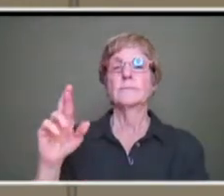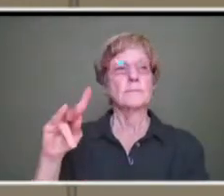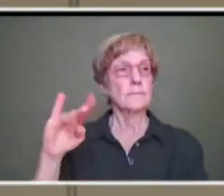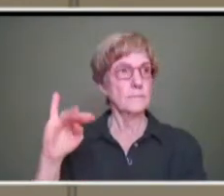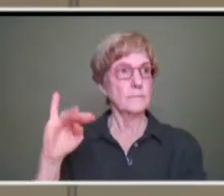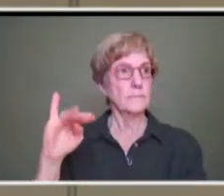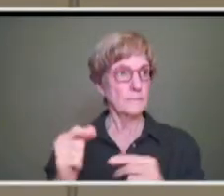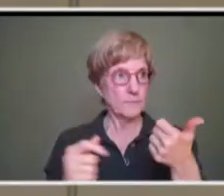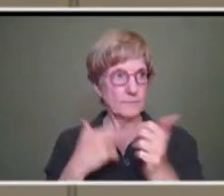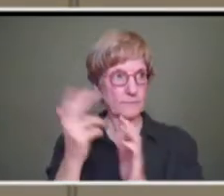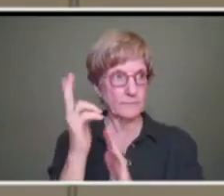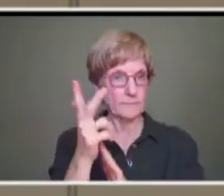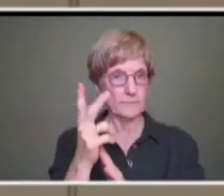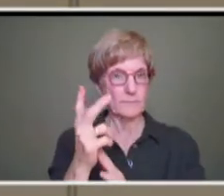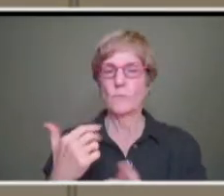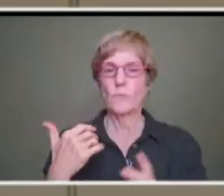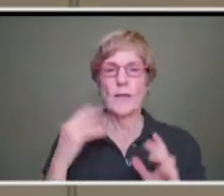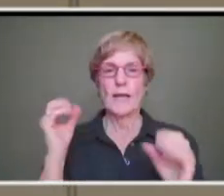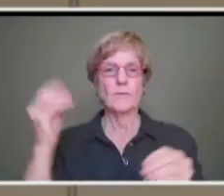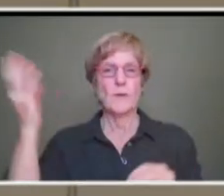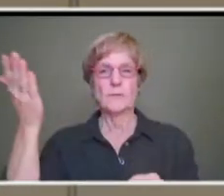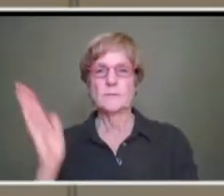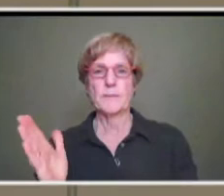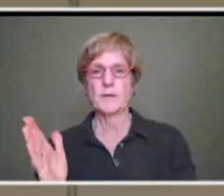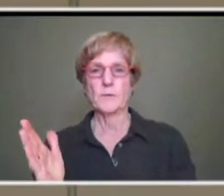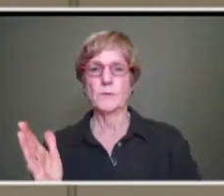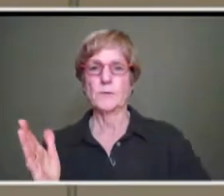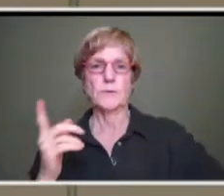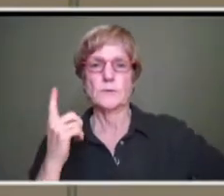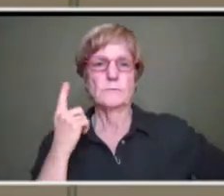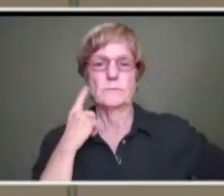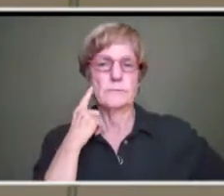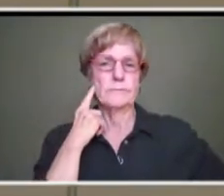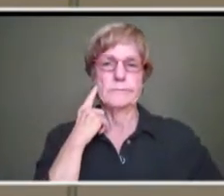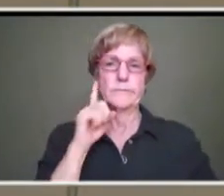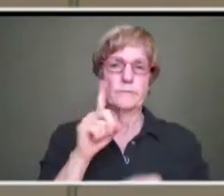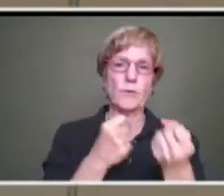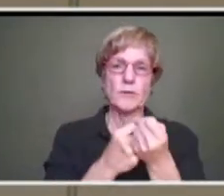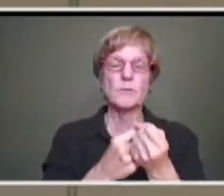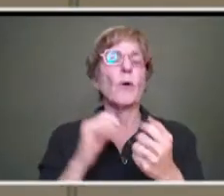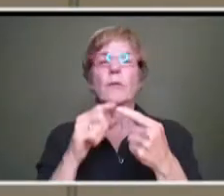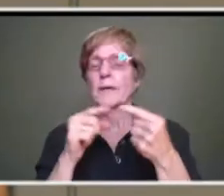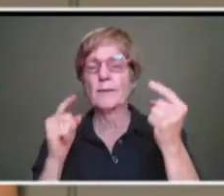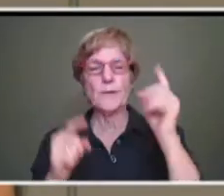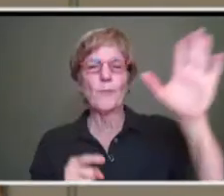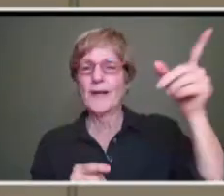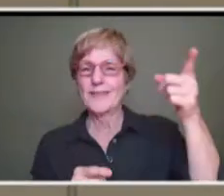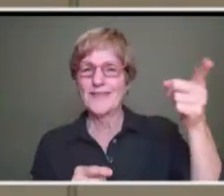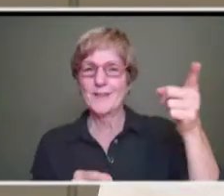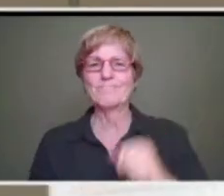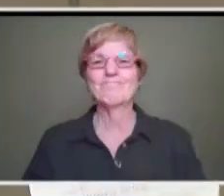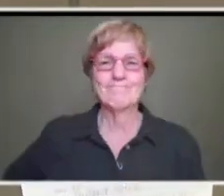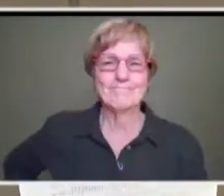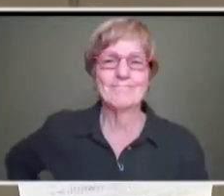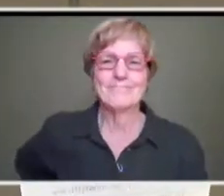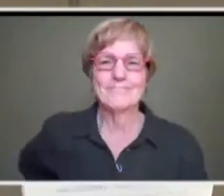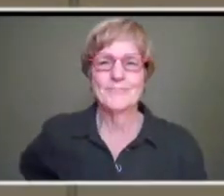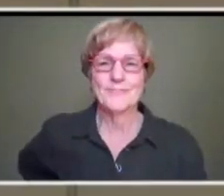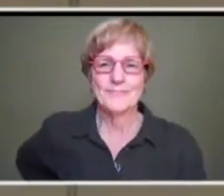have uh three minutes and I don't have any speakers um for or again oh there you go I get